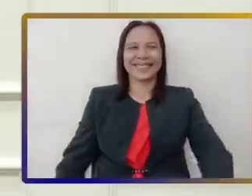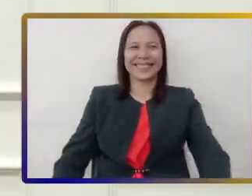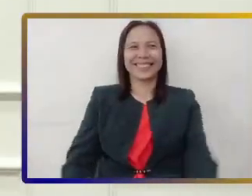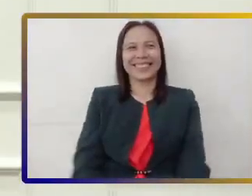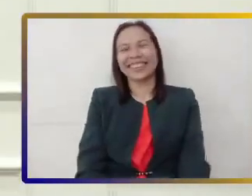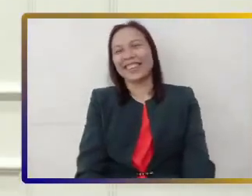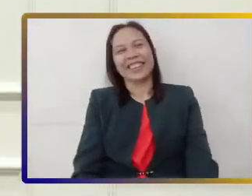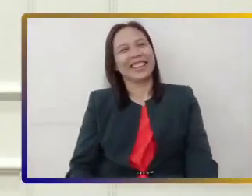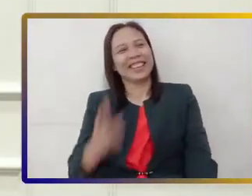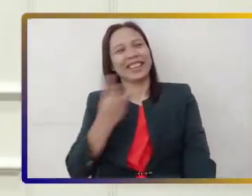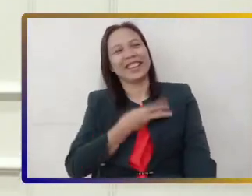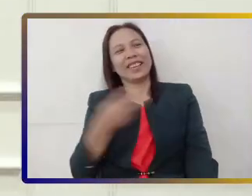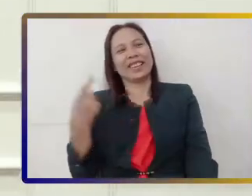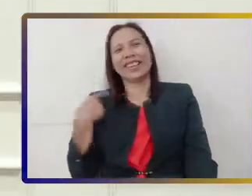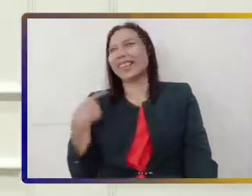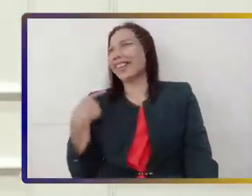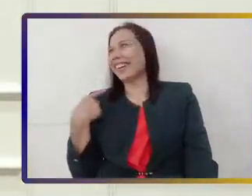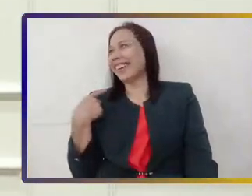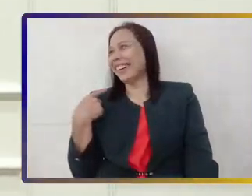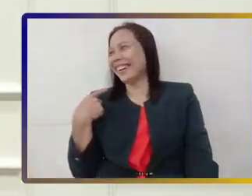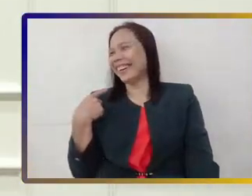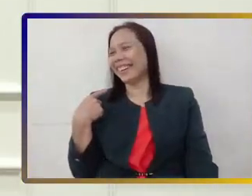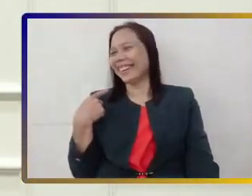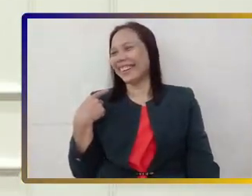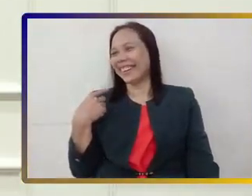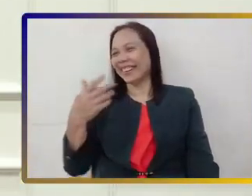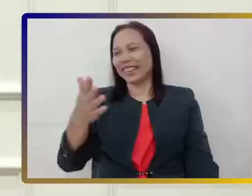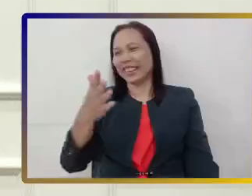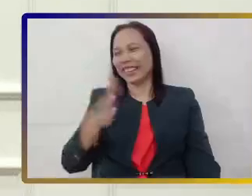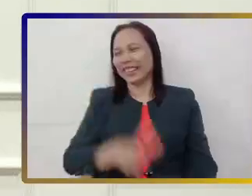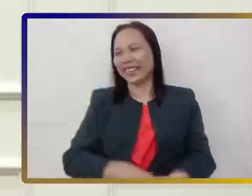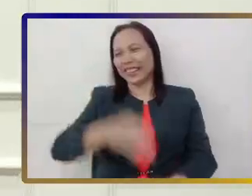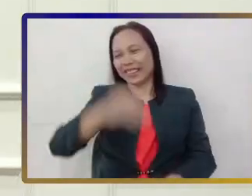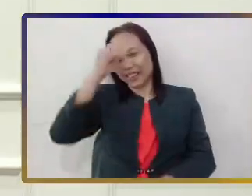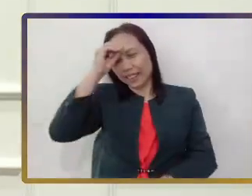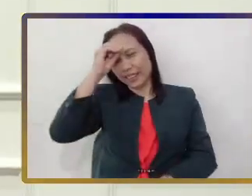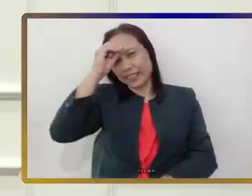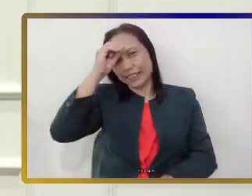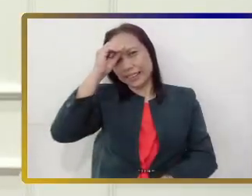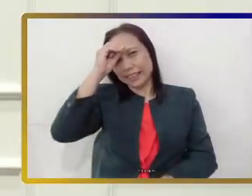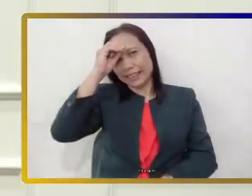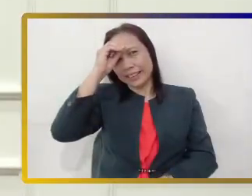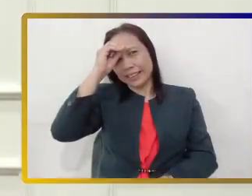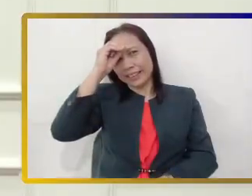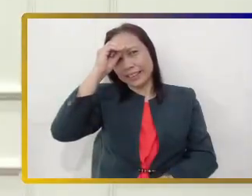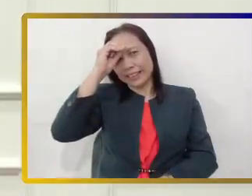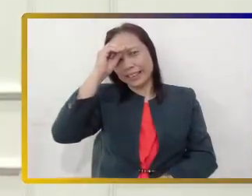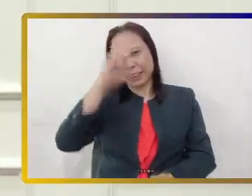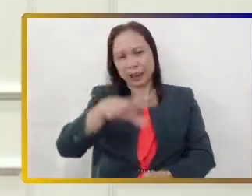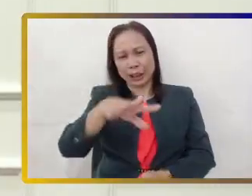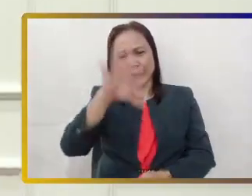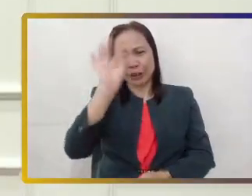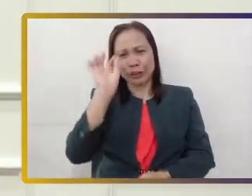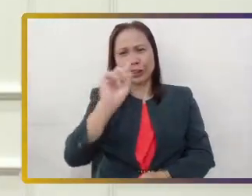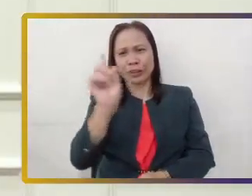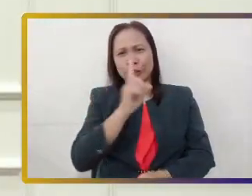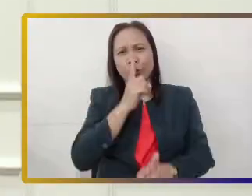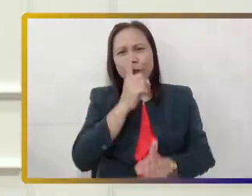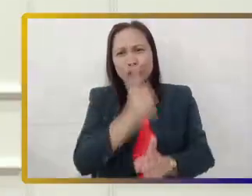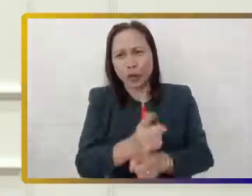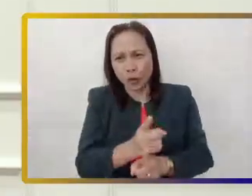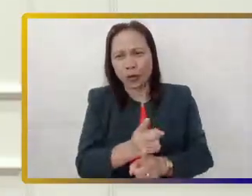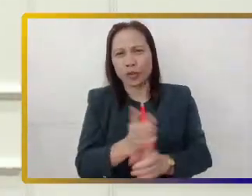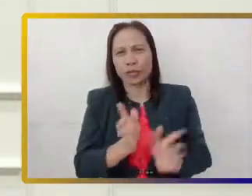okay we have to identify we have to learn to identify traditions now I will give